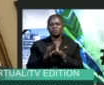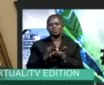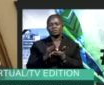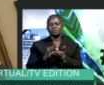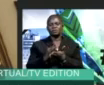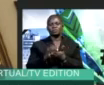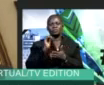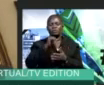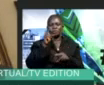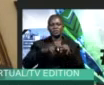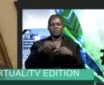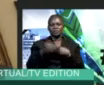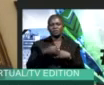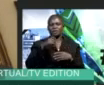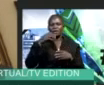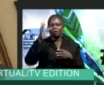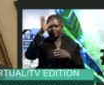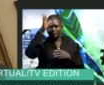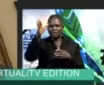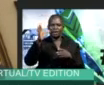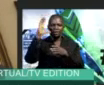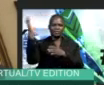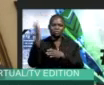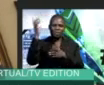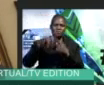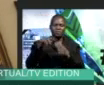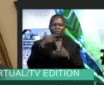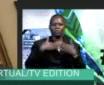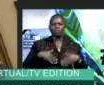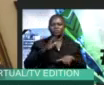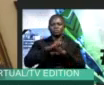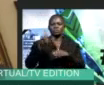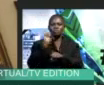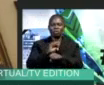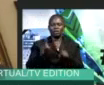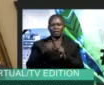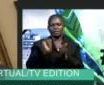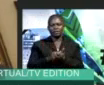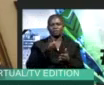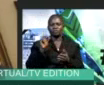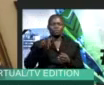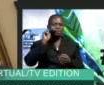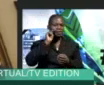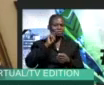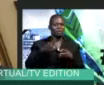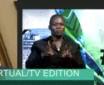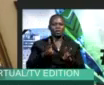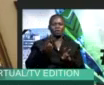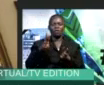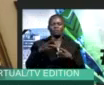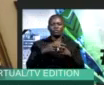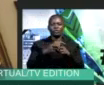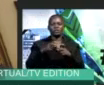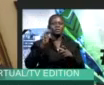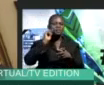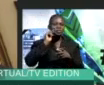sit back and say they are Father Christmas to anybody. It doesn't work like that. There is no Nigerian way of running the power sector. There's only the proper